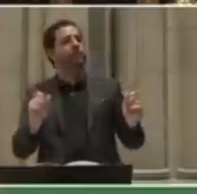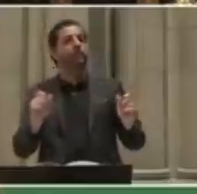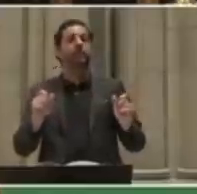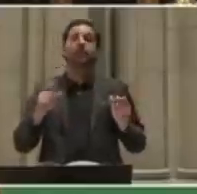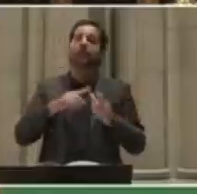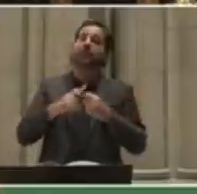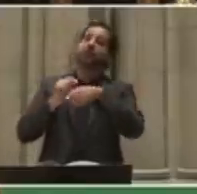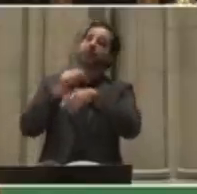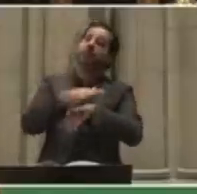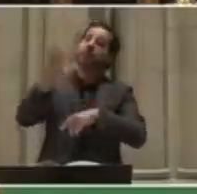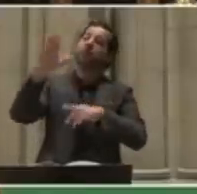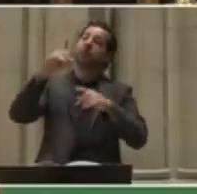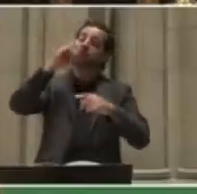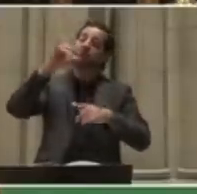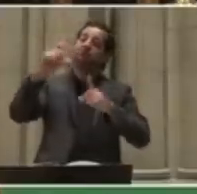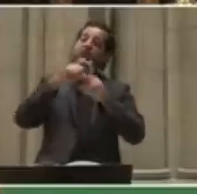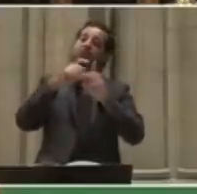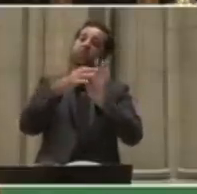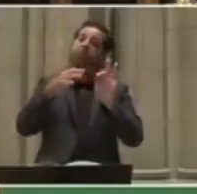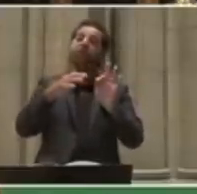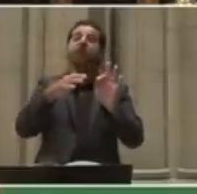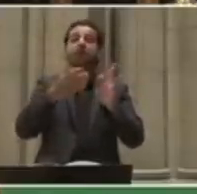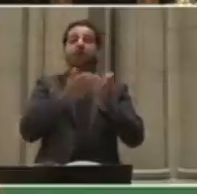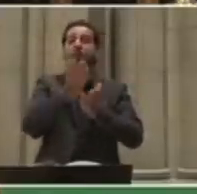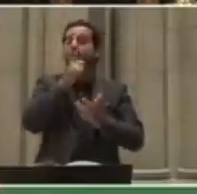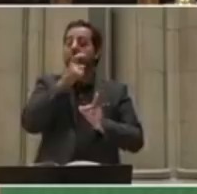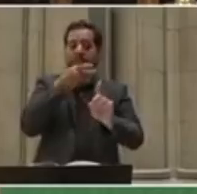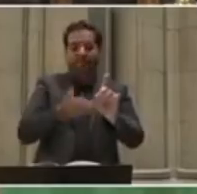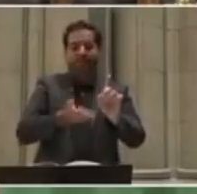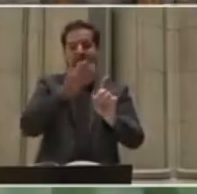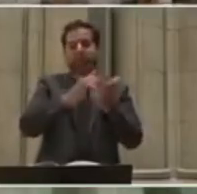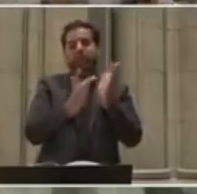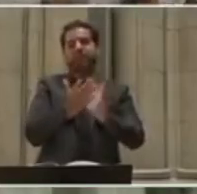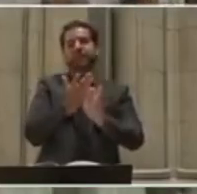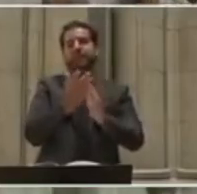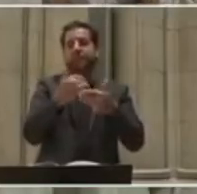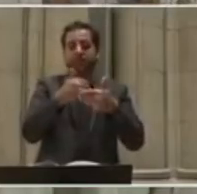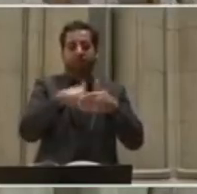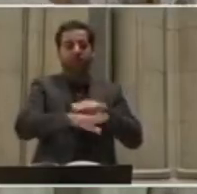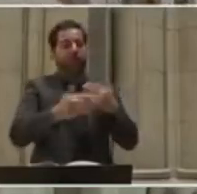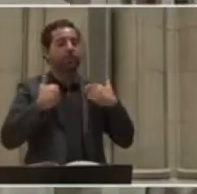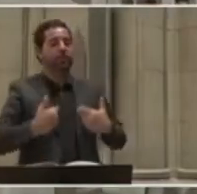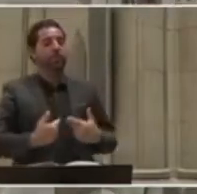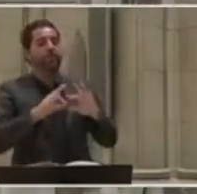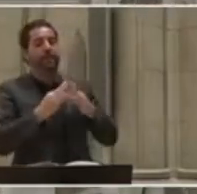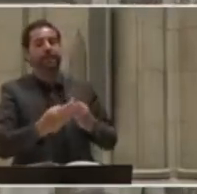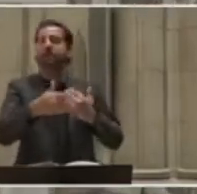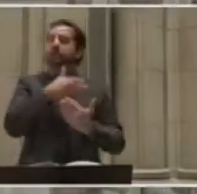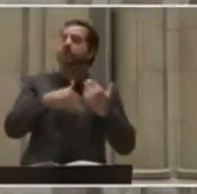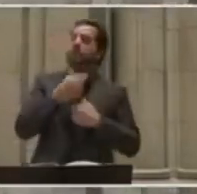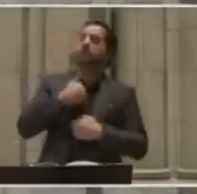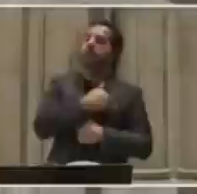sent your eternal word, made mortal flesh in Jesus. Born into the human family and dwelling among